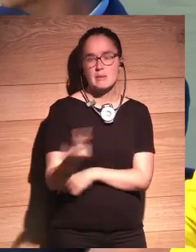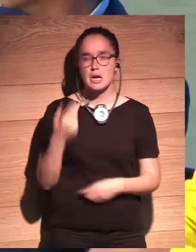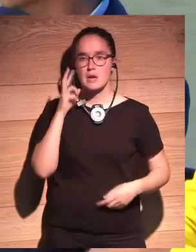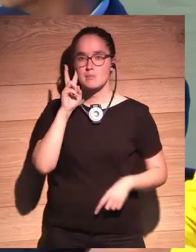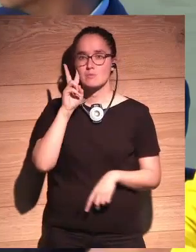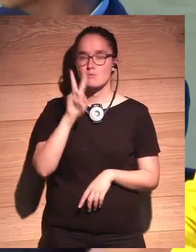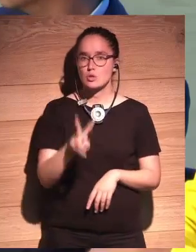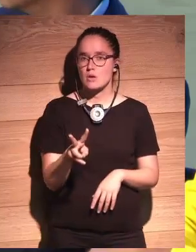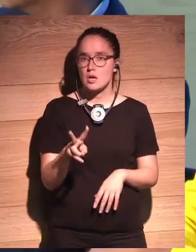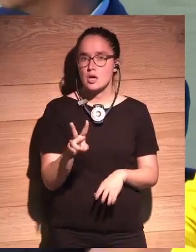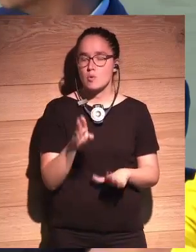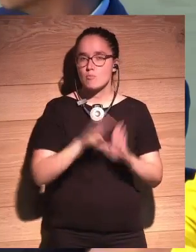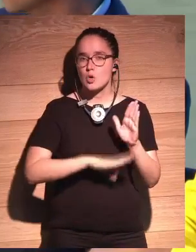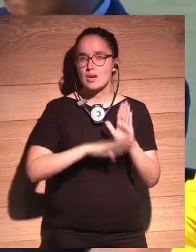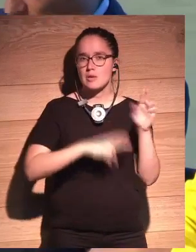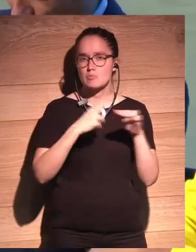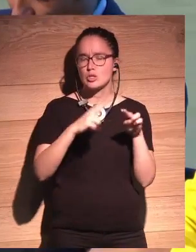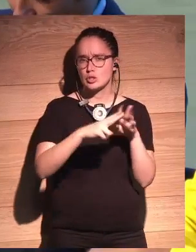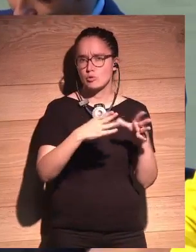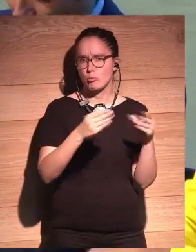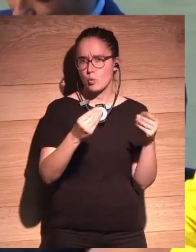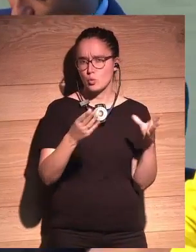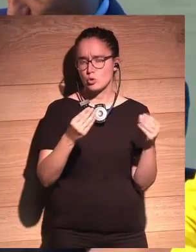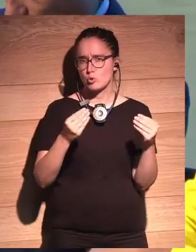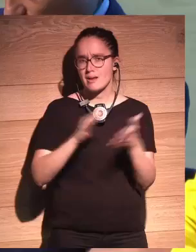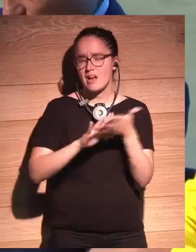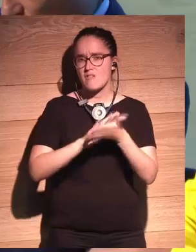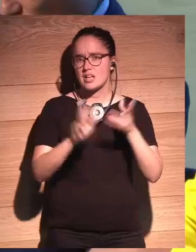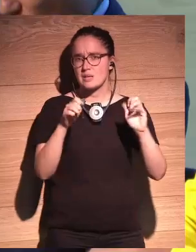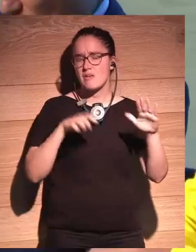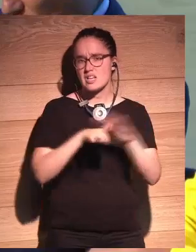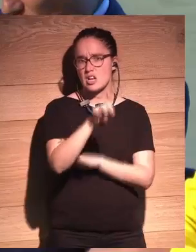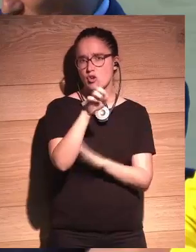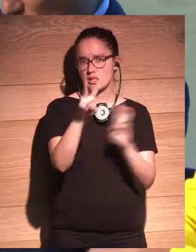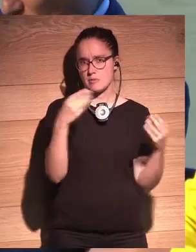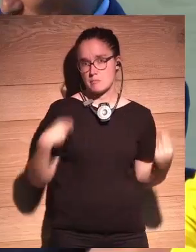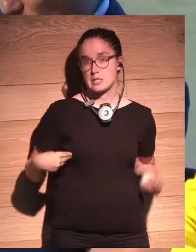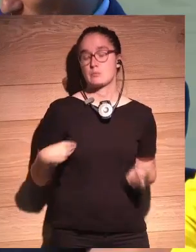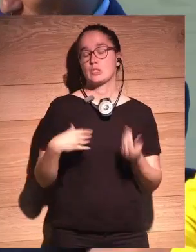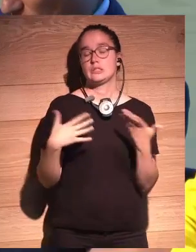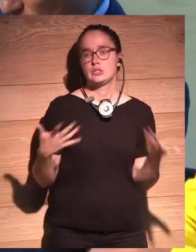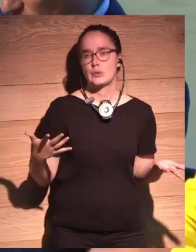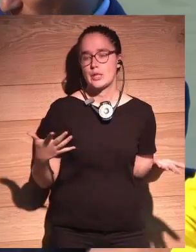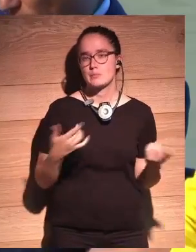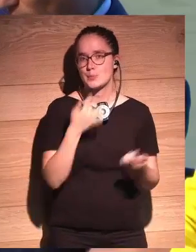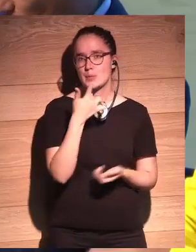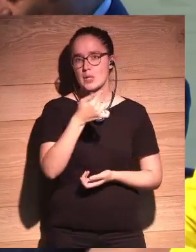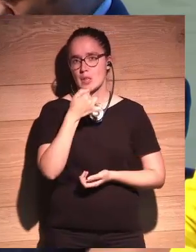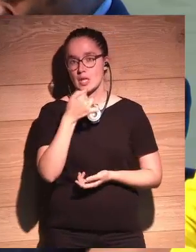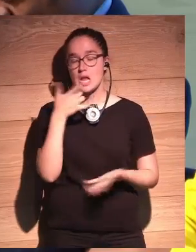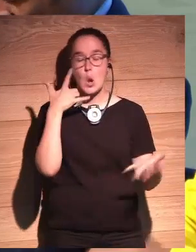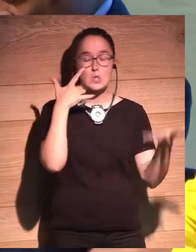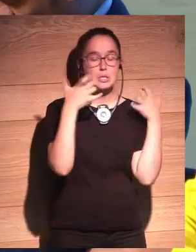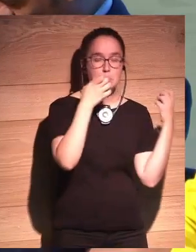political programs trying to develop this issue, and they will tell the artist, well, if you go into